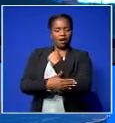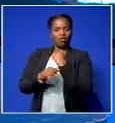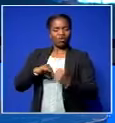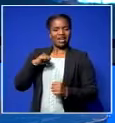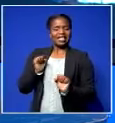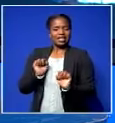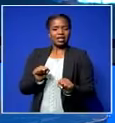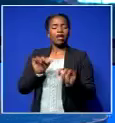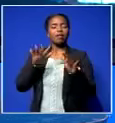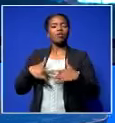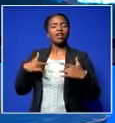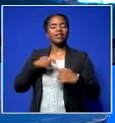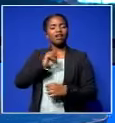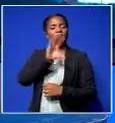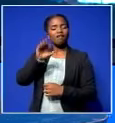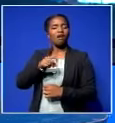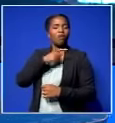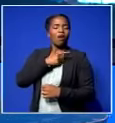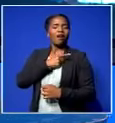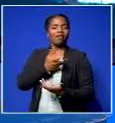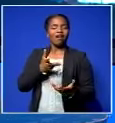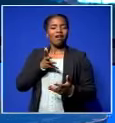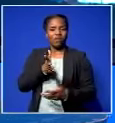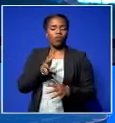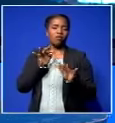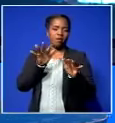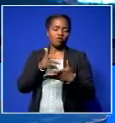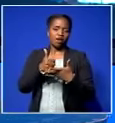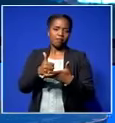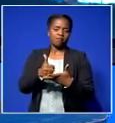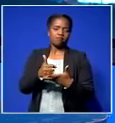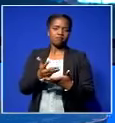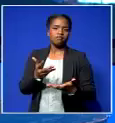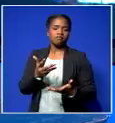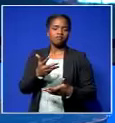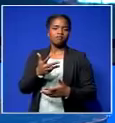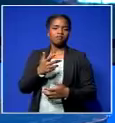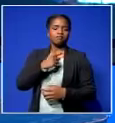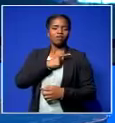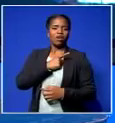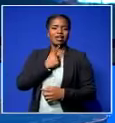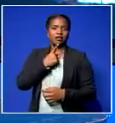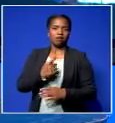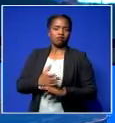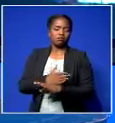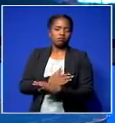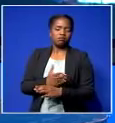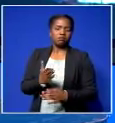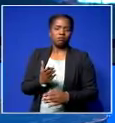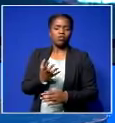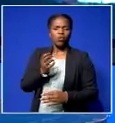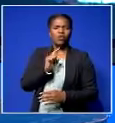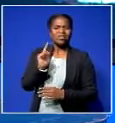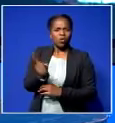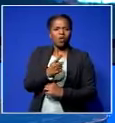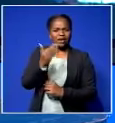to citizens, because it's for the public good. Because, like I said before, we all know